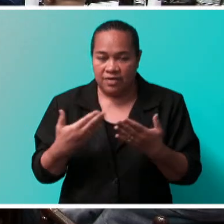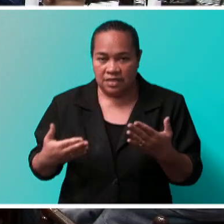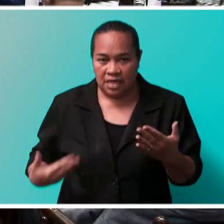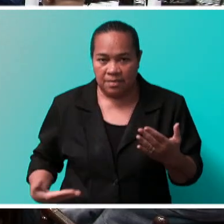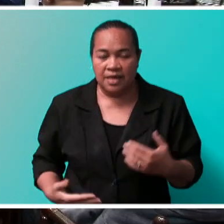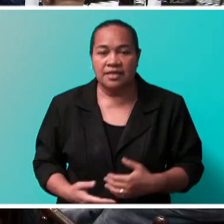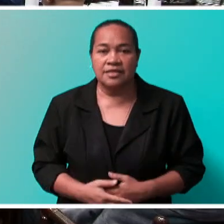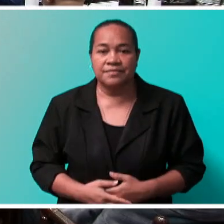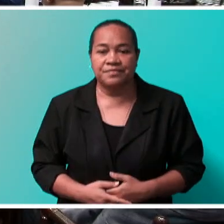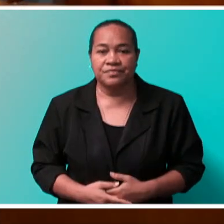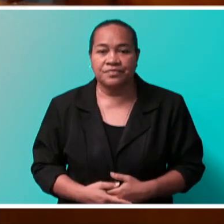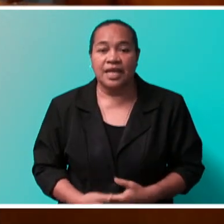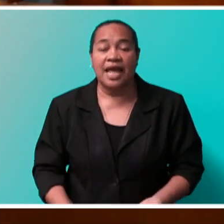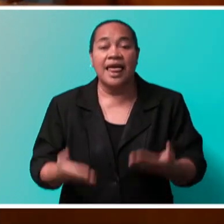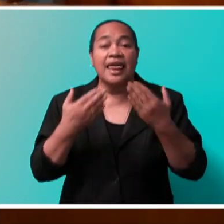Thank you very much,